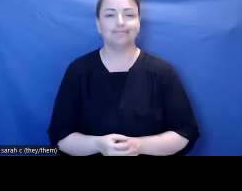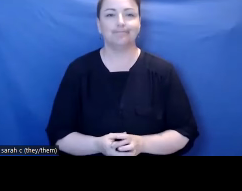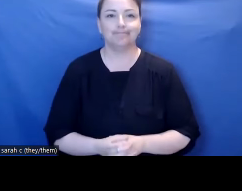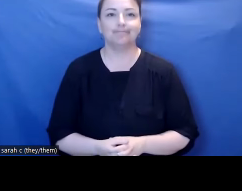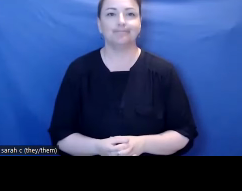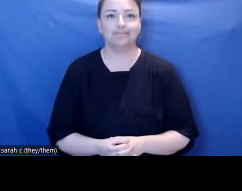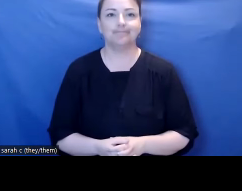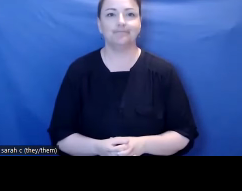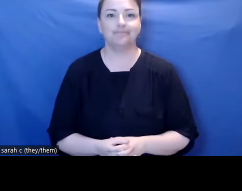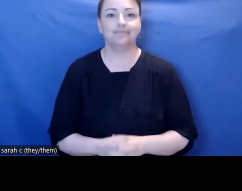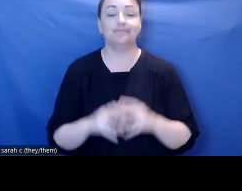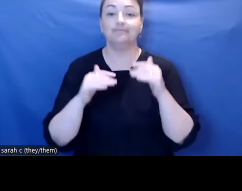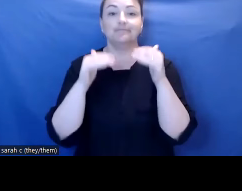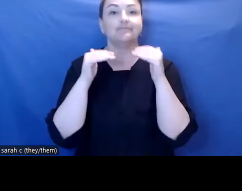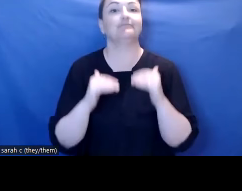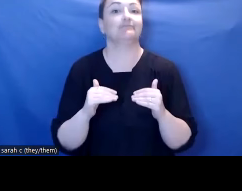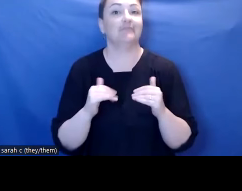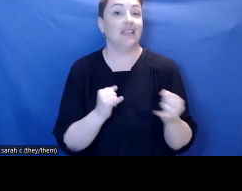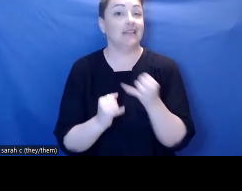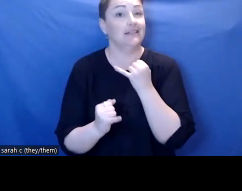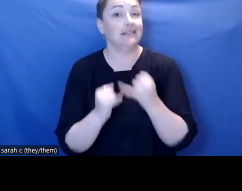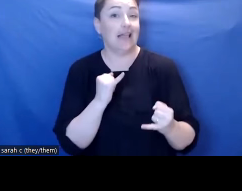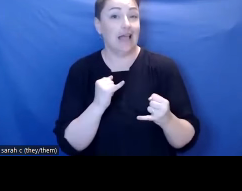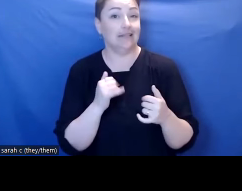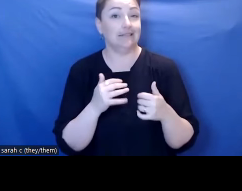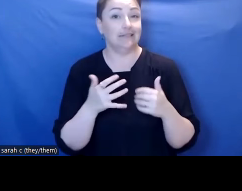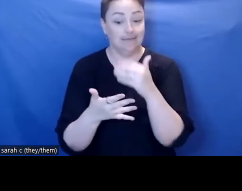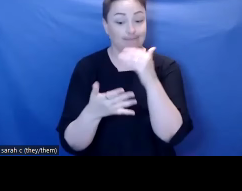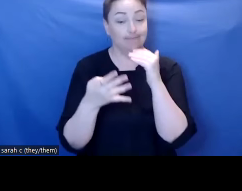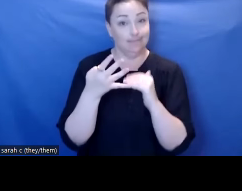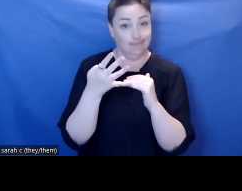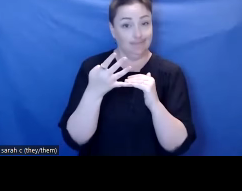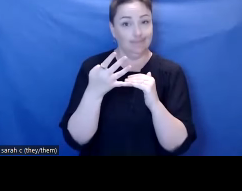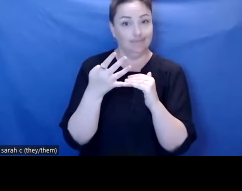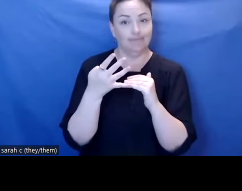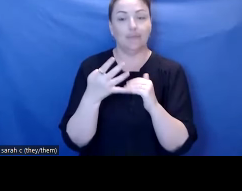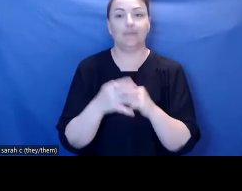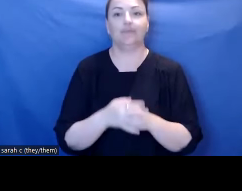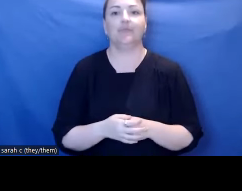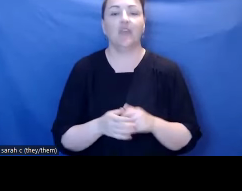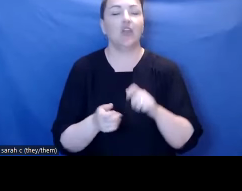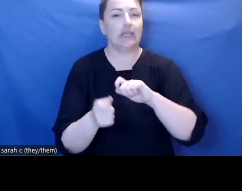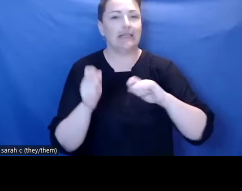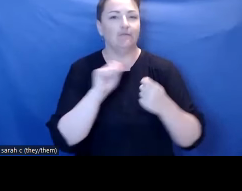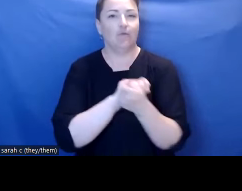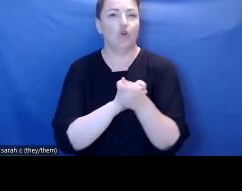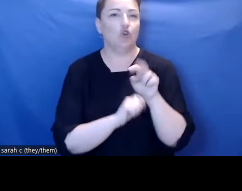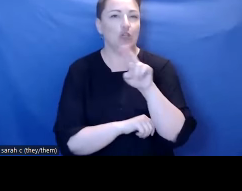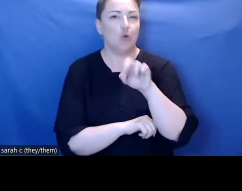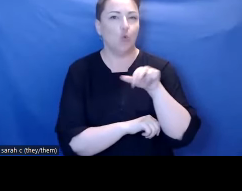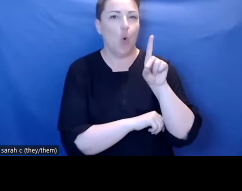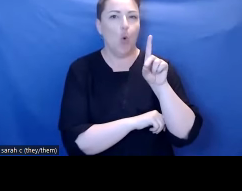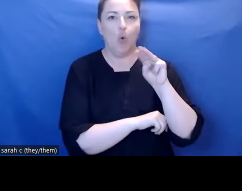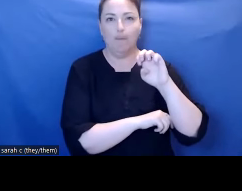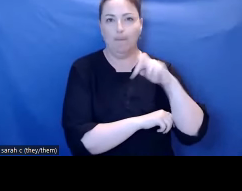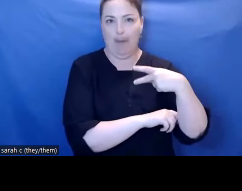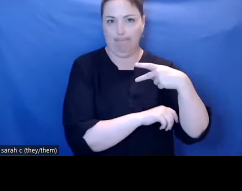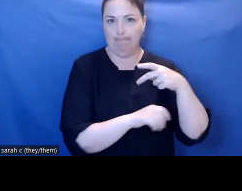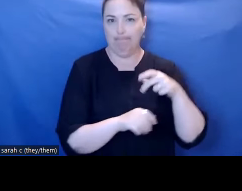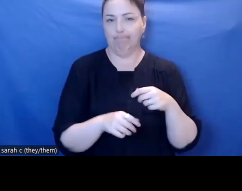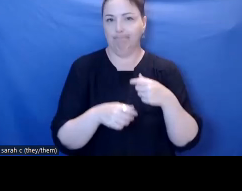And then the final step in the step-by-step guide is creating a conversion roadmap. So we do this